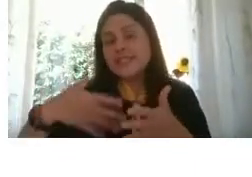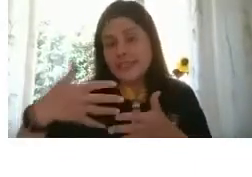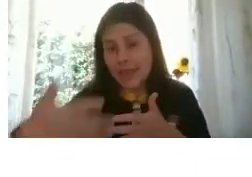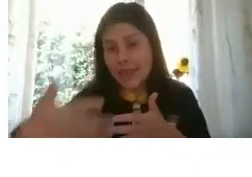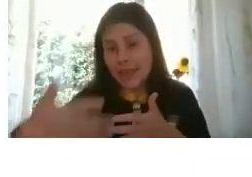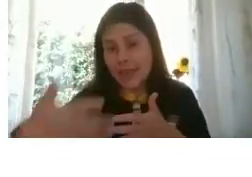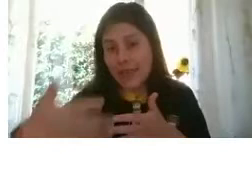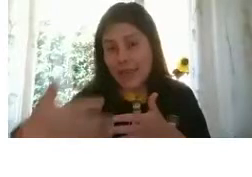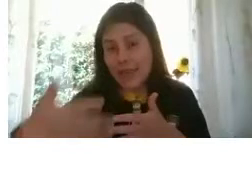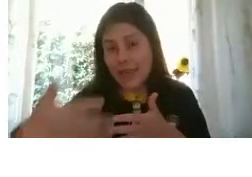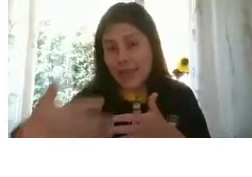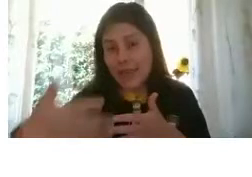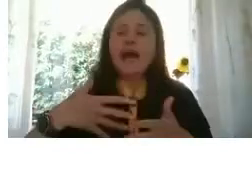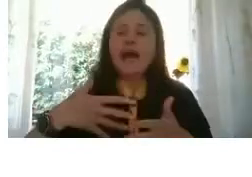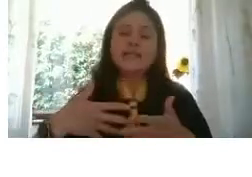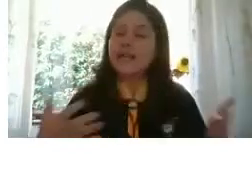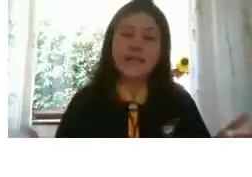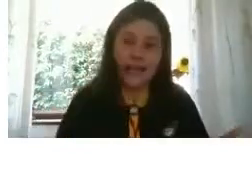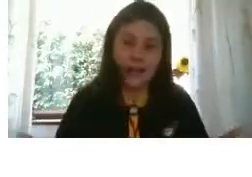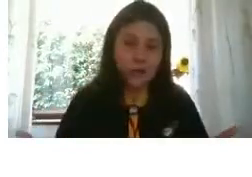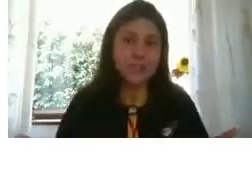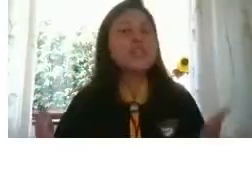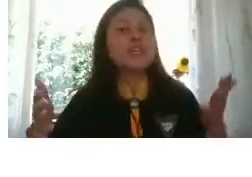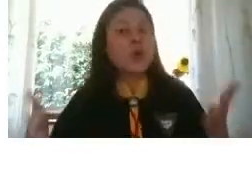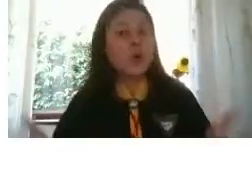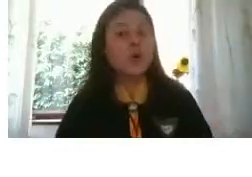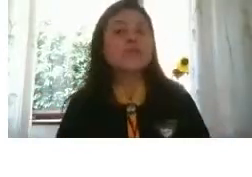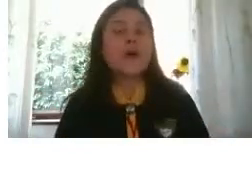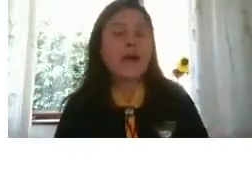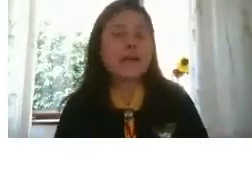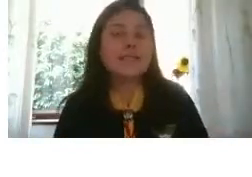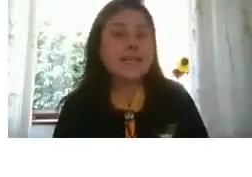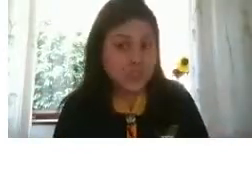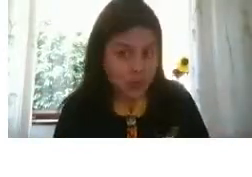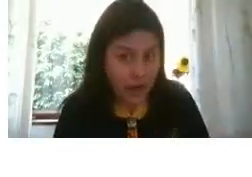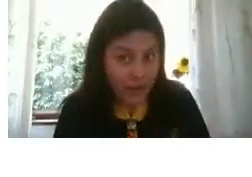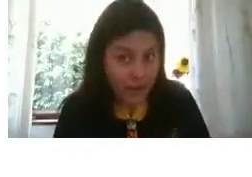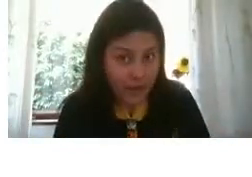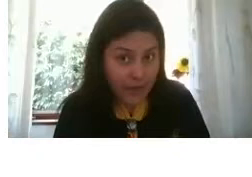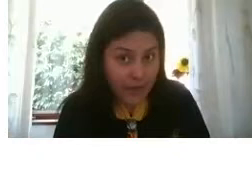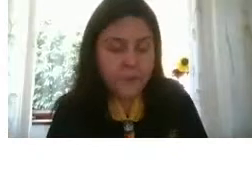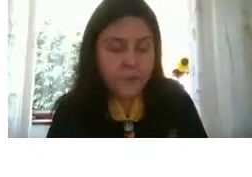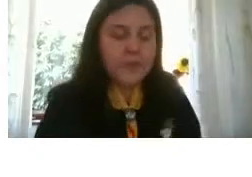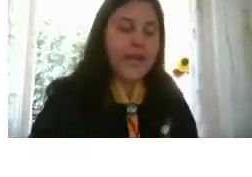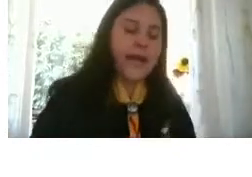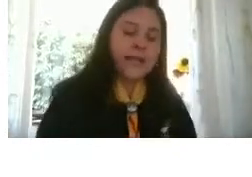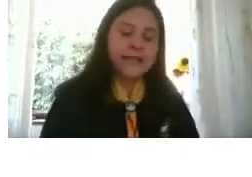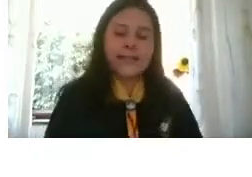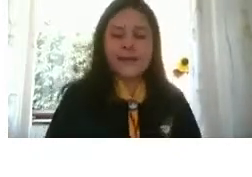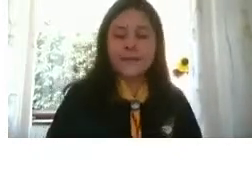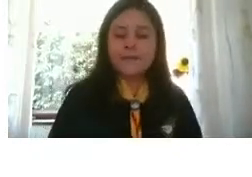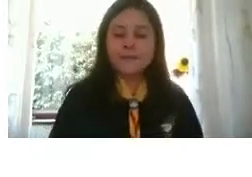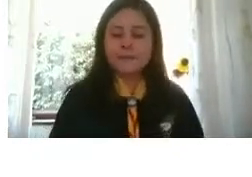and depth. As any language, it also has its grammar.